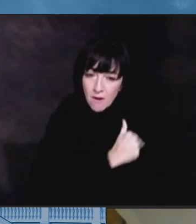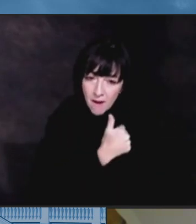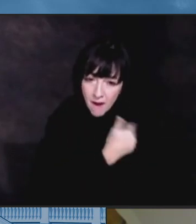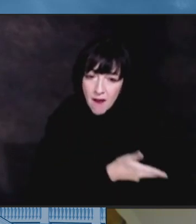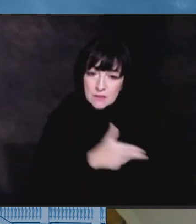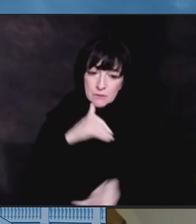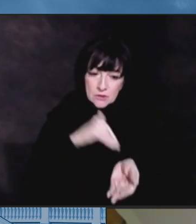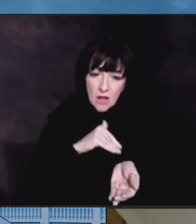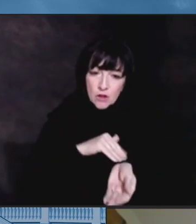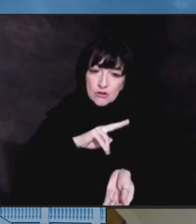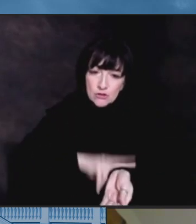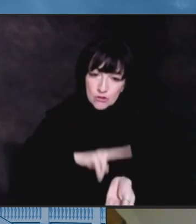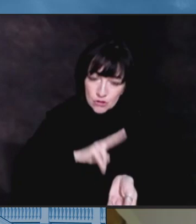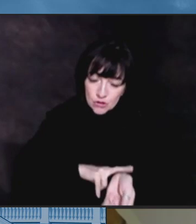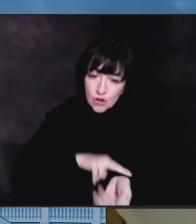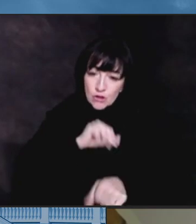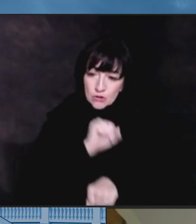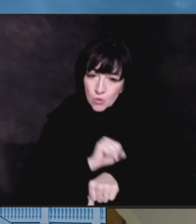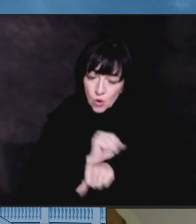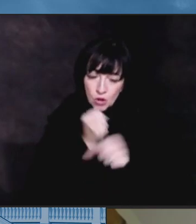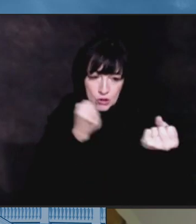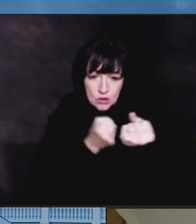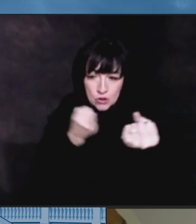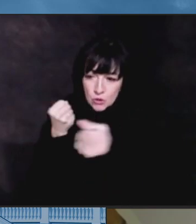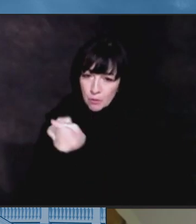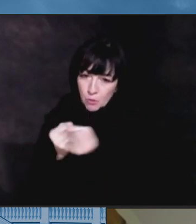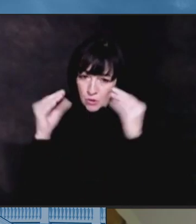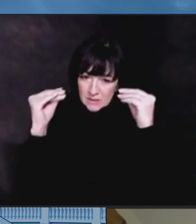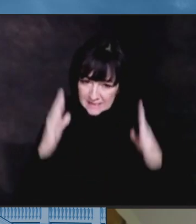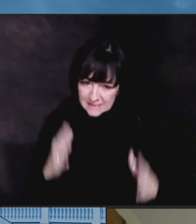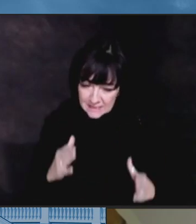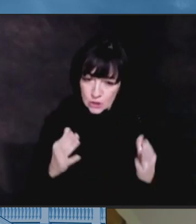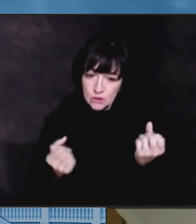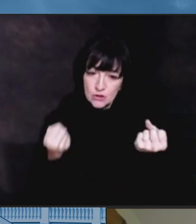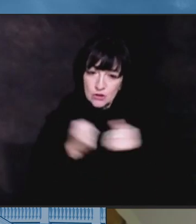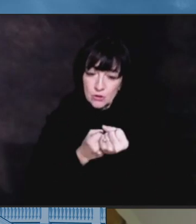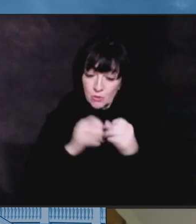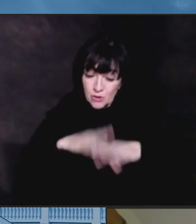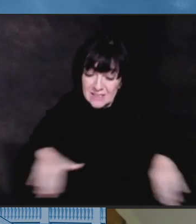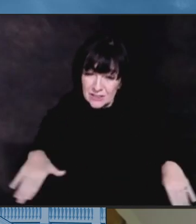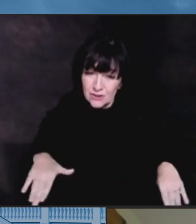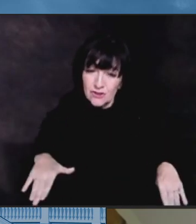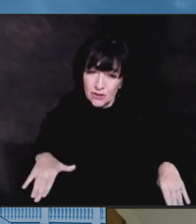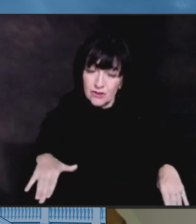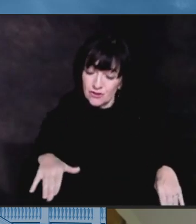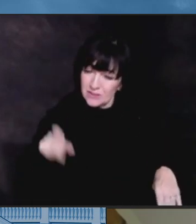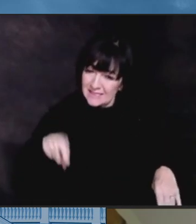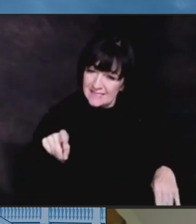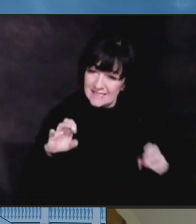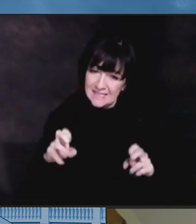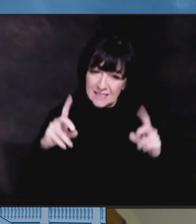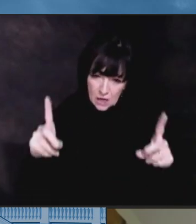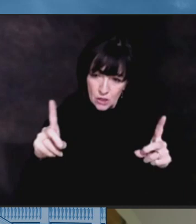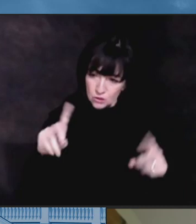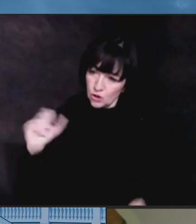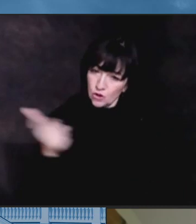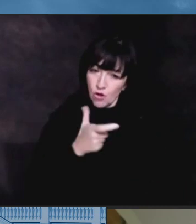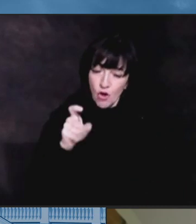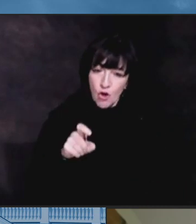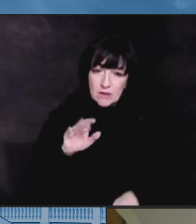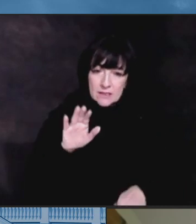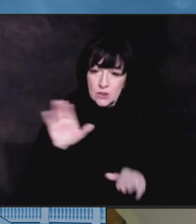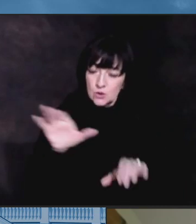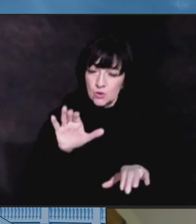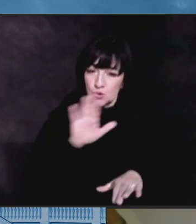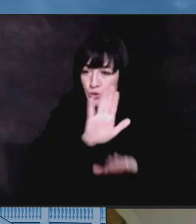lean in there and support our teachers and our children that need to be educated, and everybody needs to do their part. So thanks for joining us